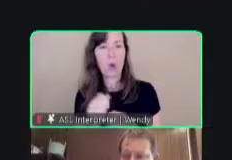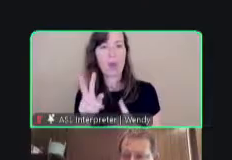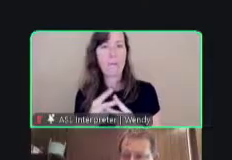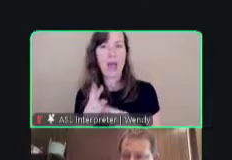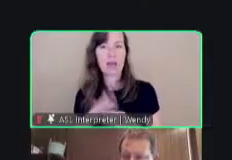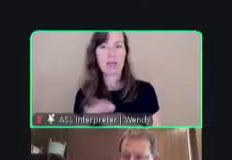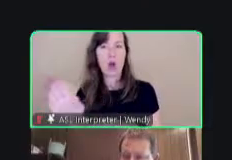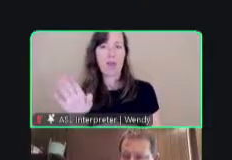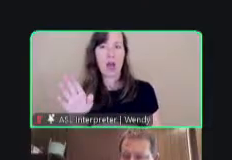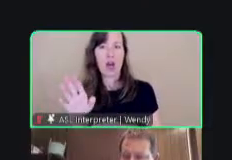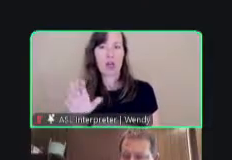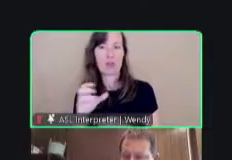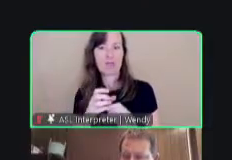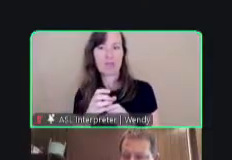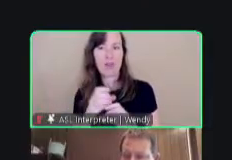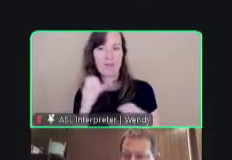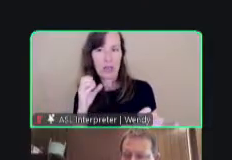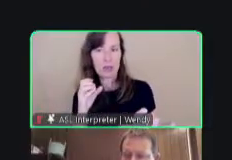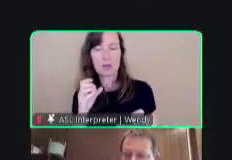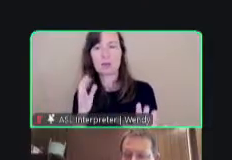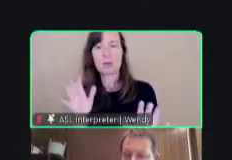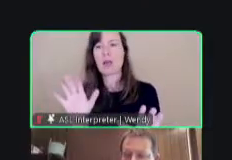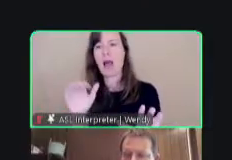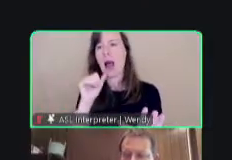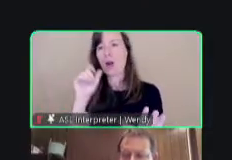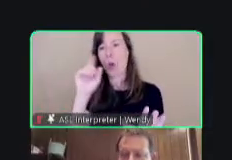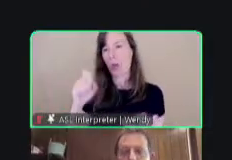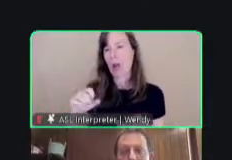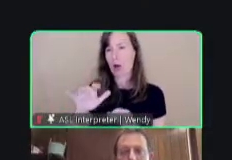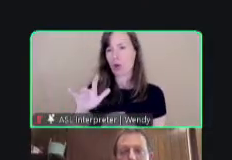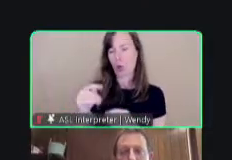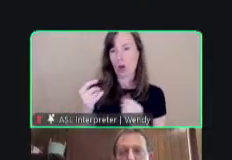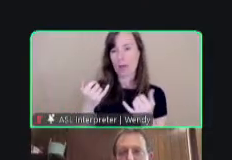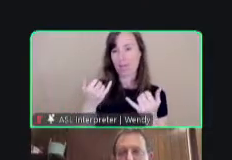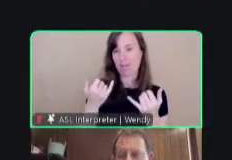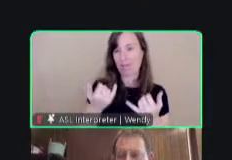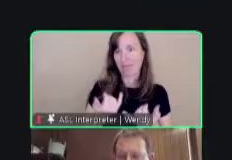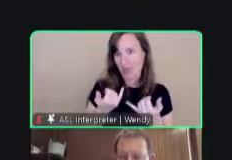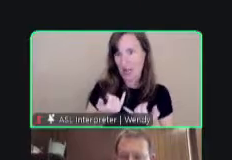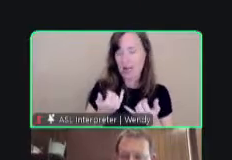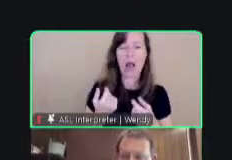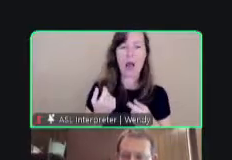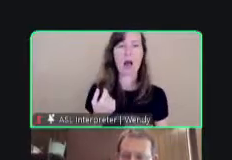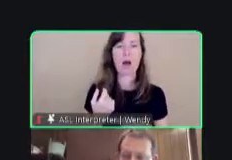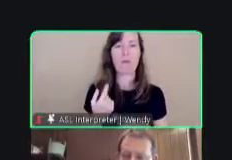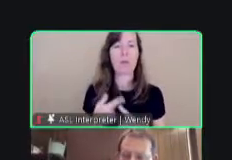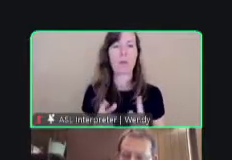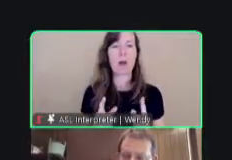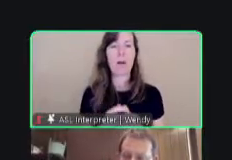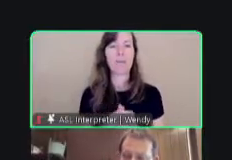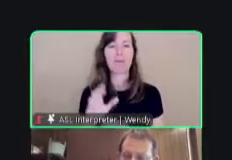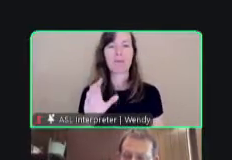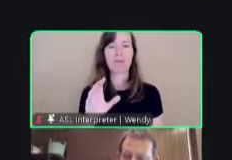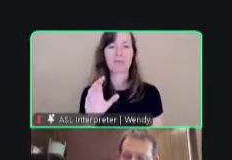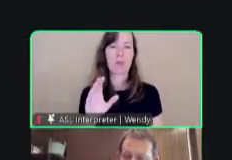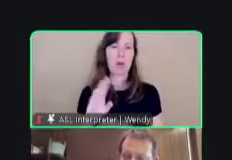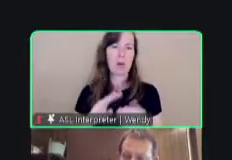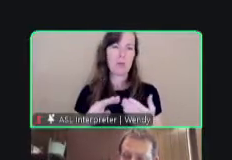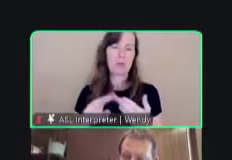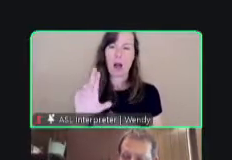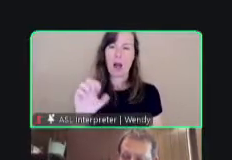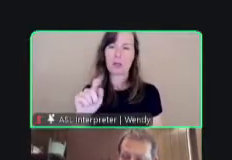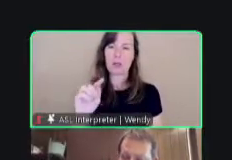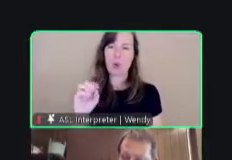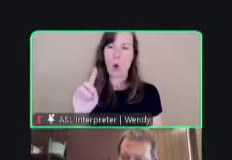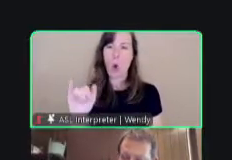think that's something that we can cash in on immediately at this point. And of course, custodial and event staffing needs. This is a